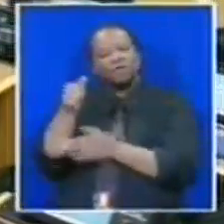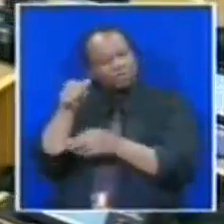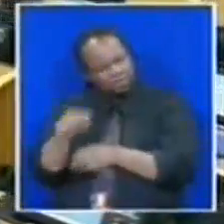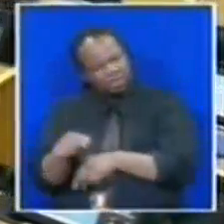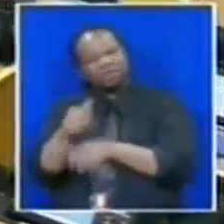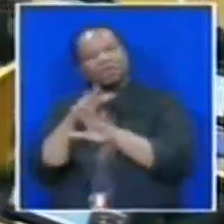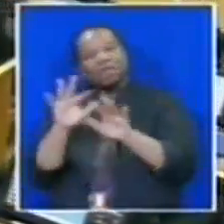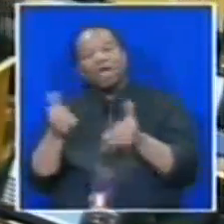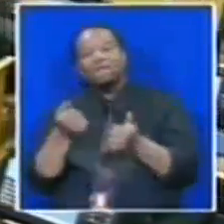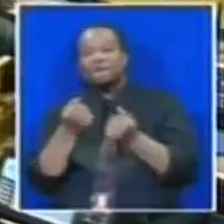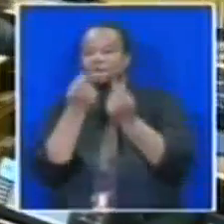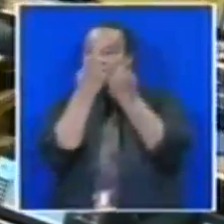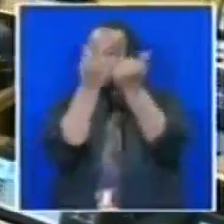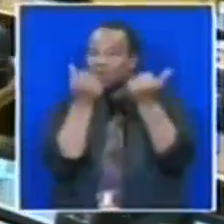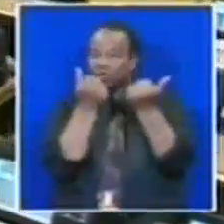going forward.